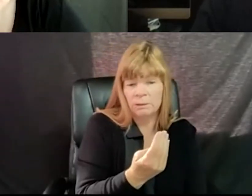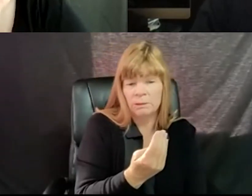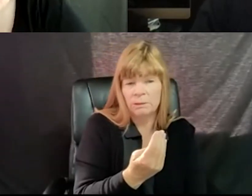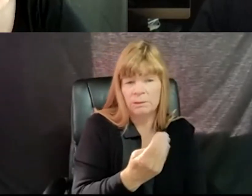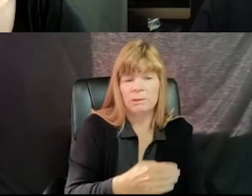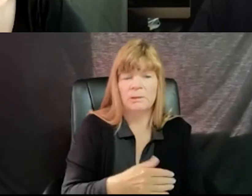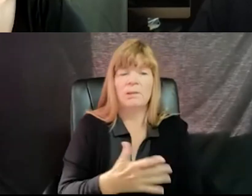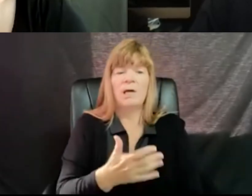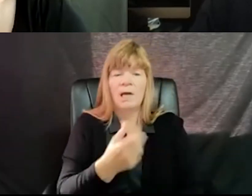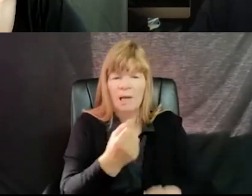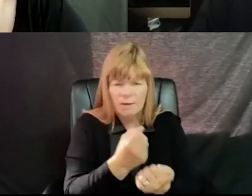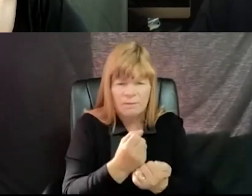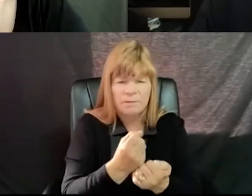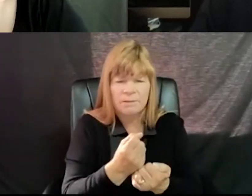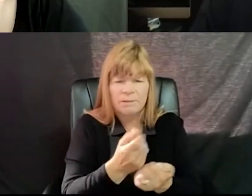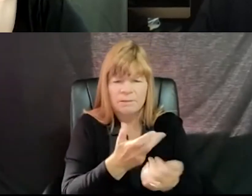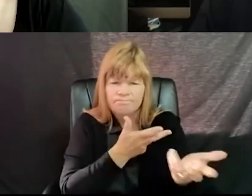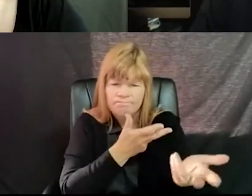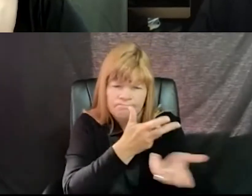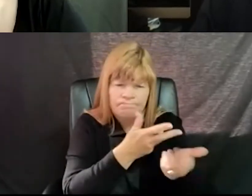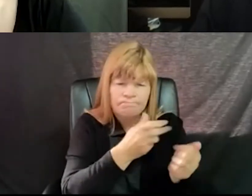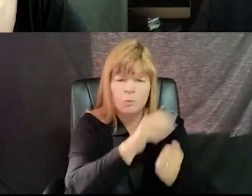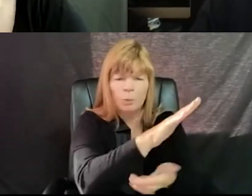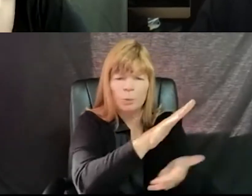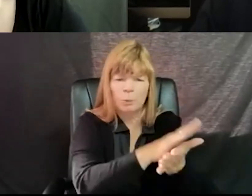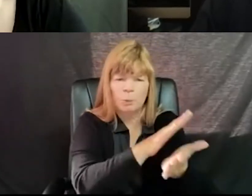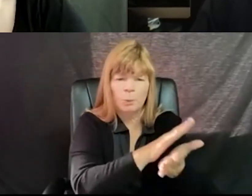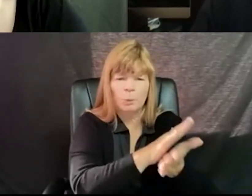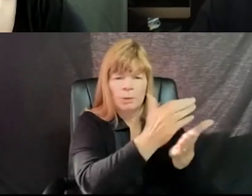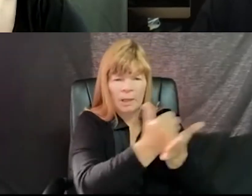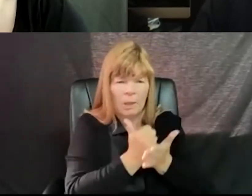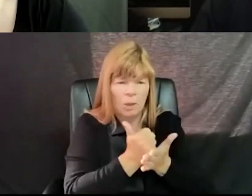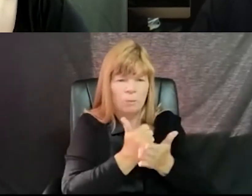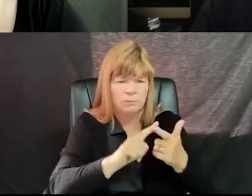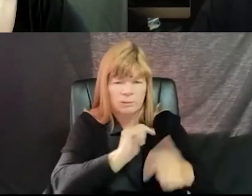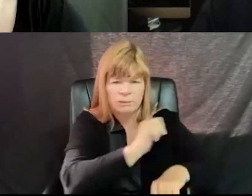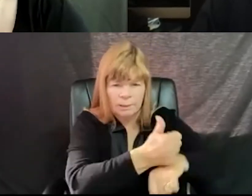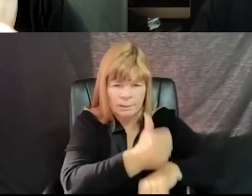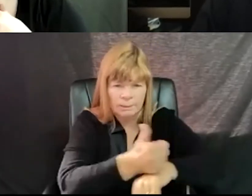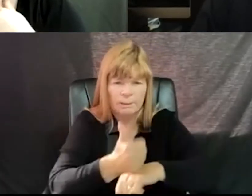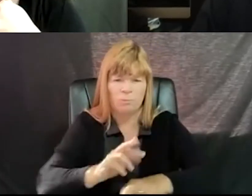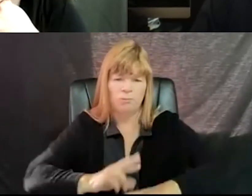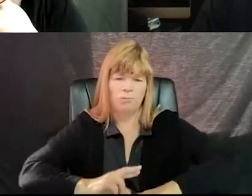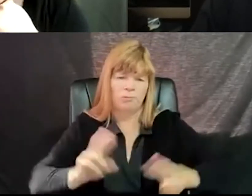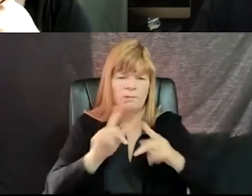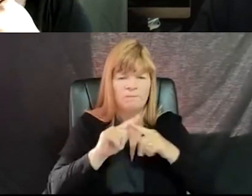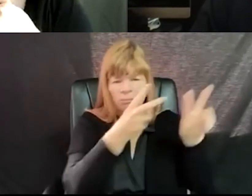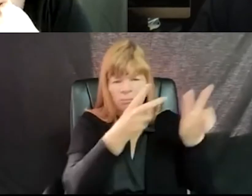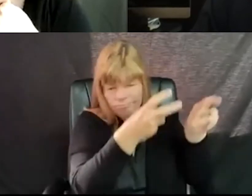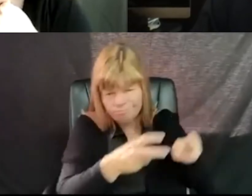Advocate with your school to help you get these started to get you transitioning into